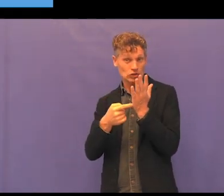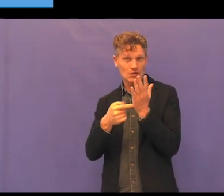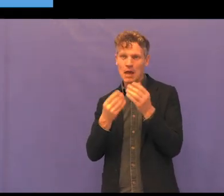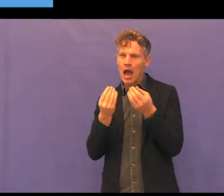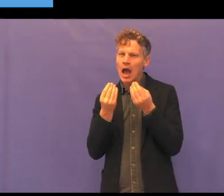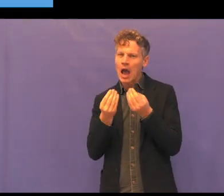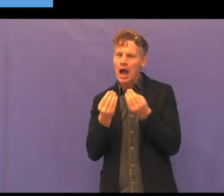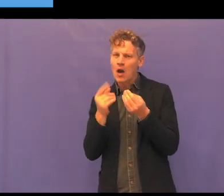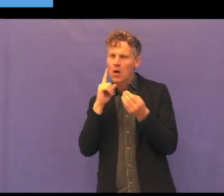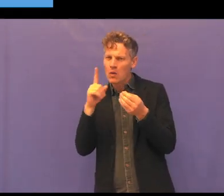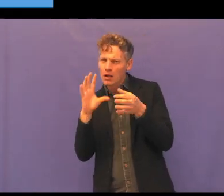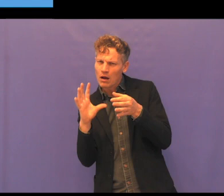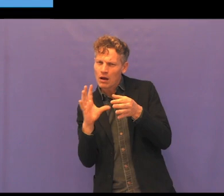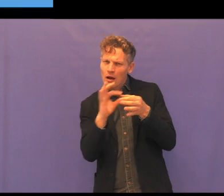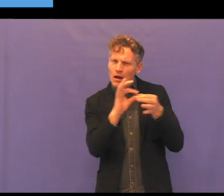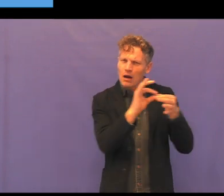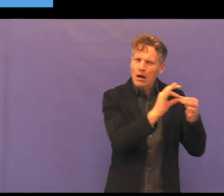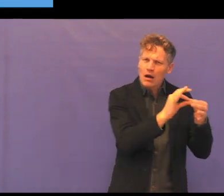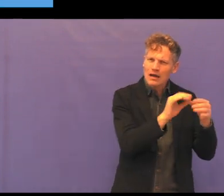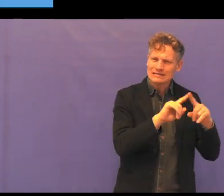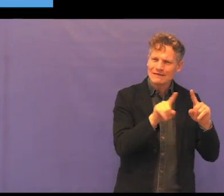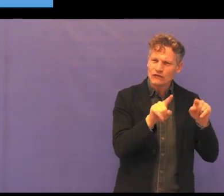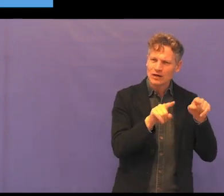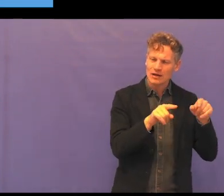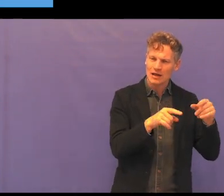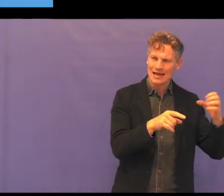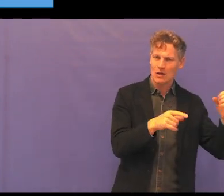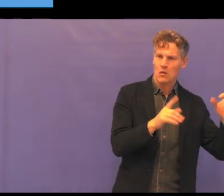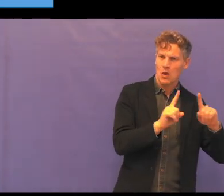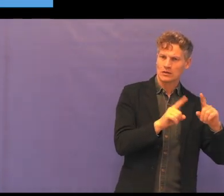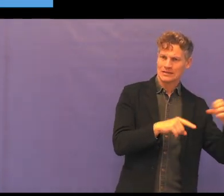The difficulty, of course, blockchain technology, it is hugely,